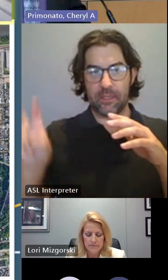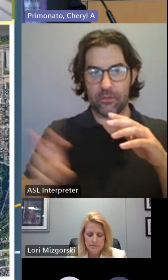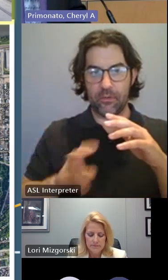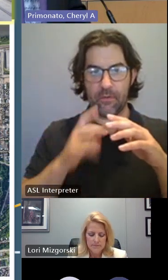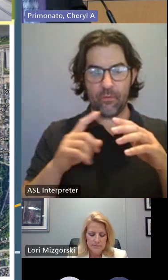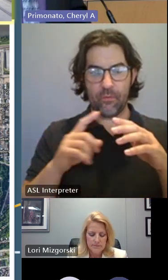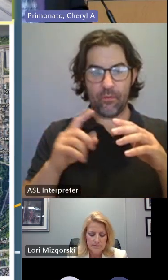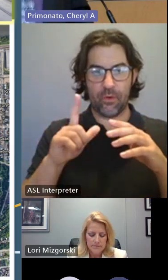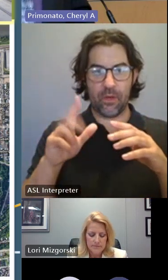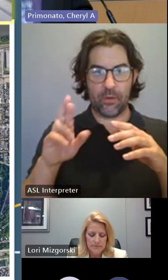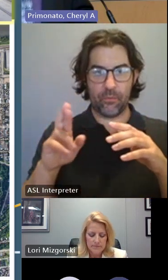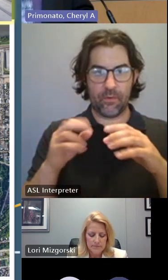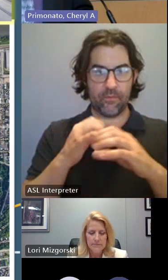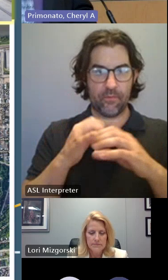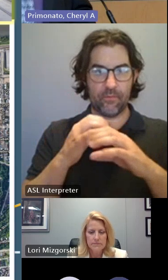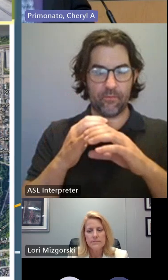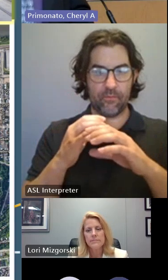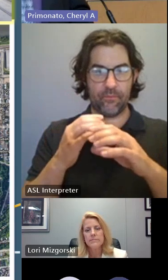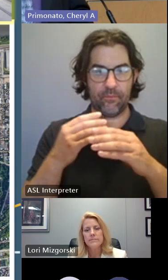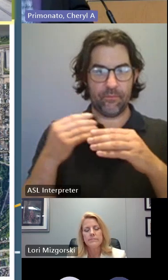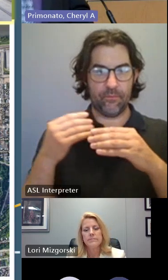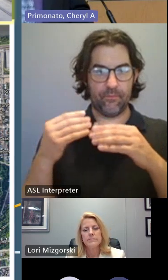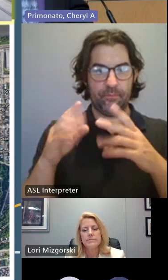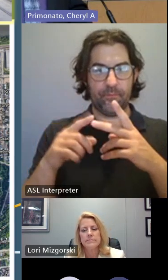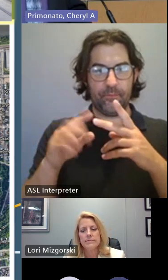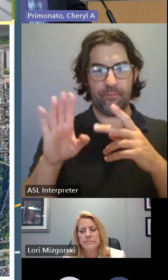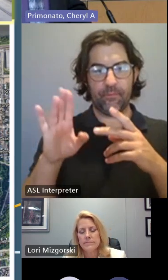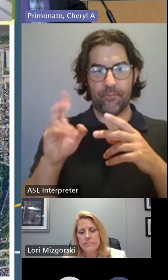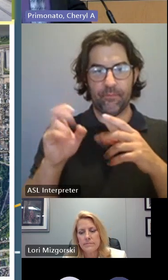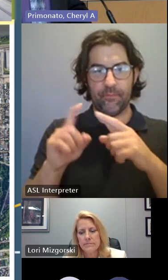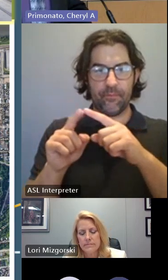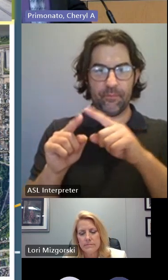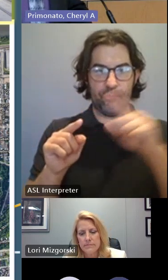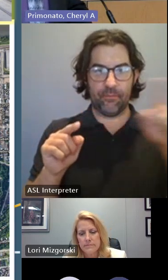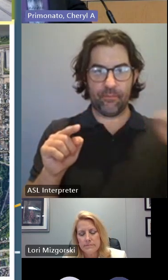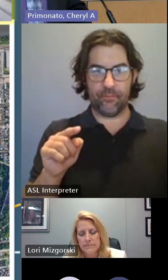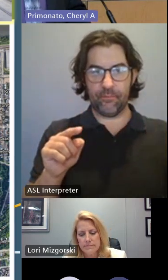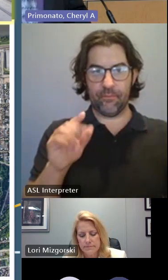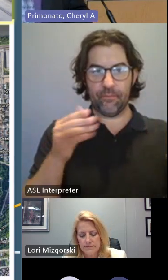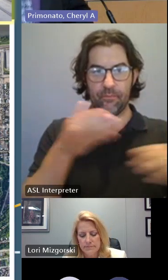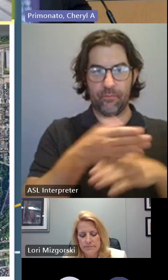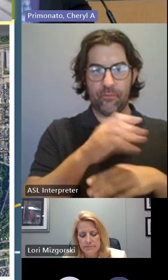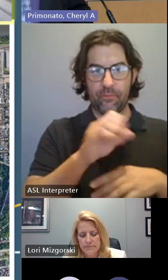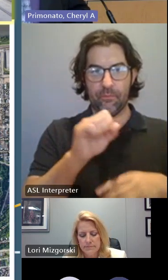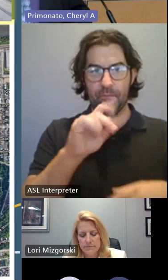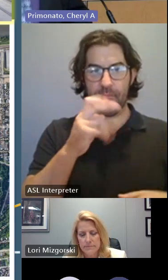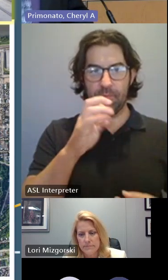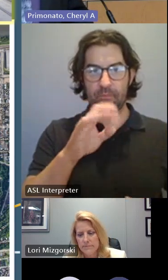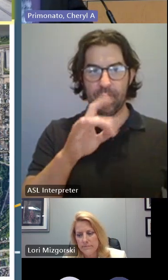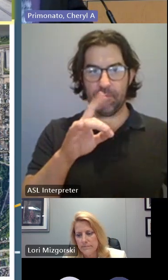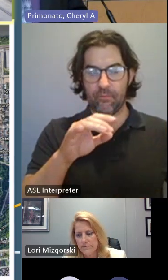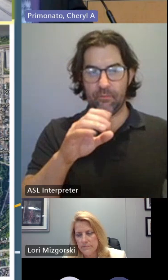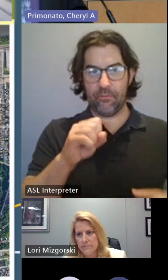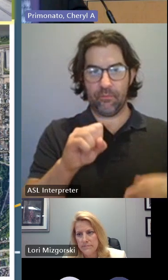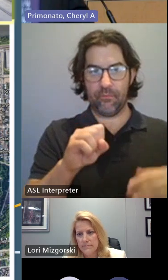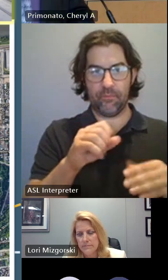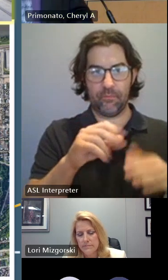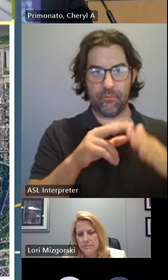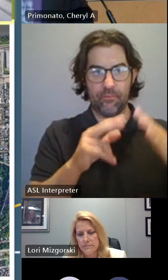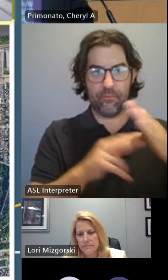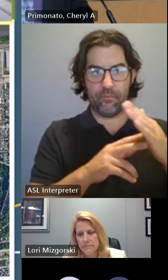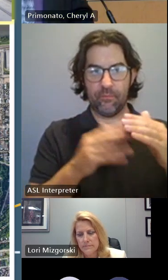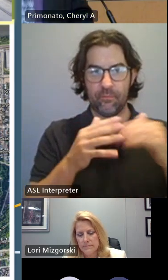light rail vehicles across the Panhandle Bridge. The buses will detour and go across the Smithfield Street Bridge and resume their regular route.